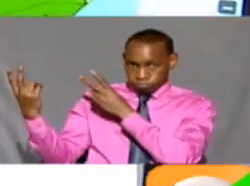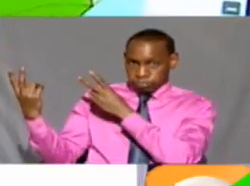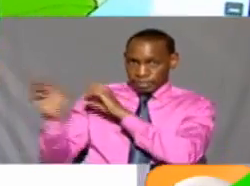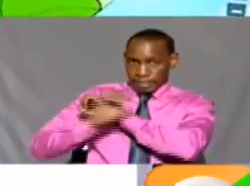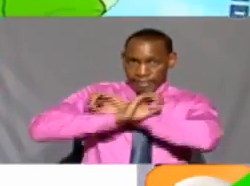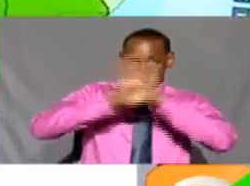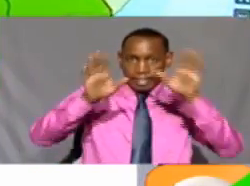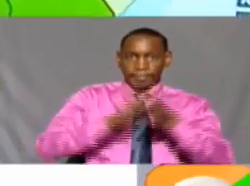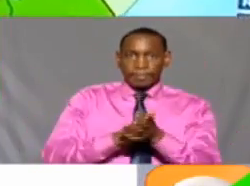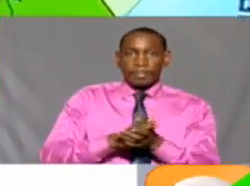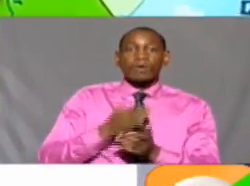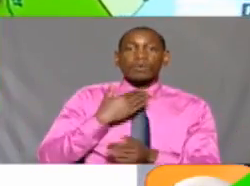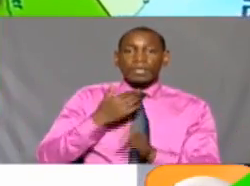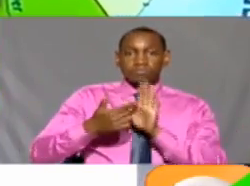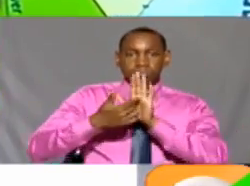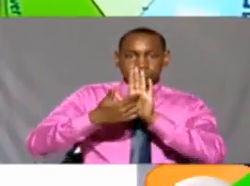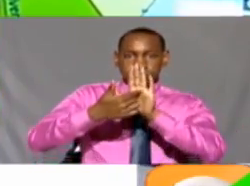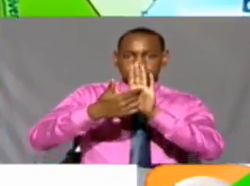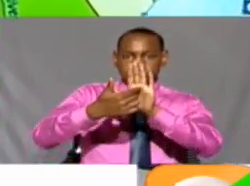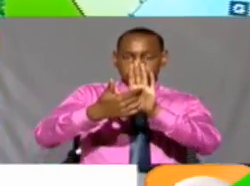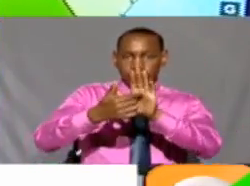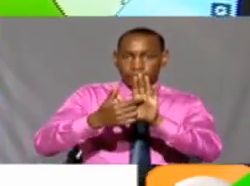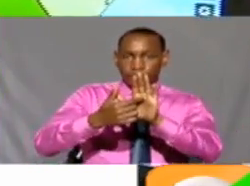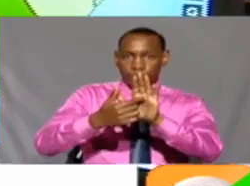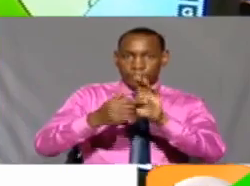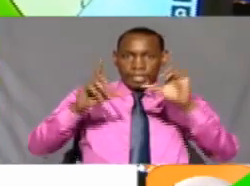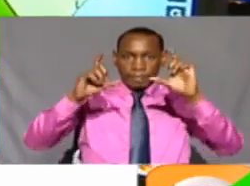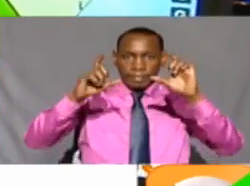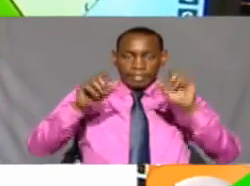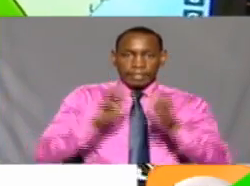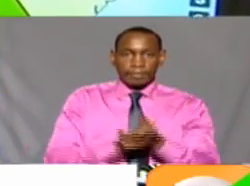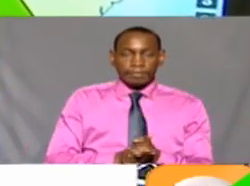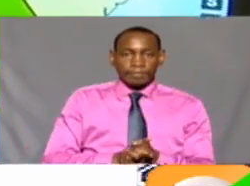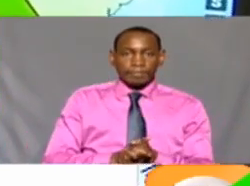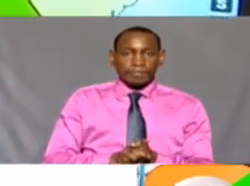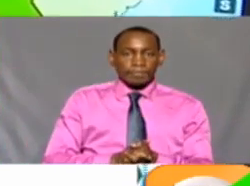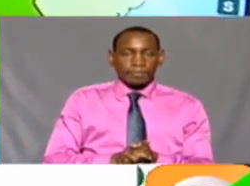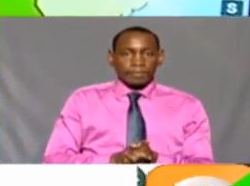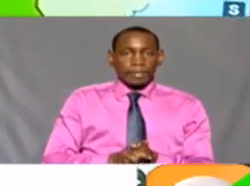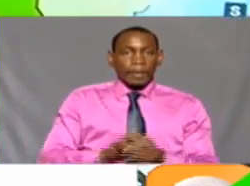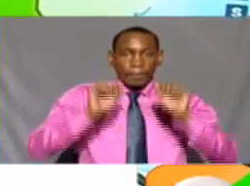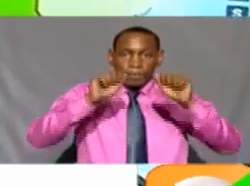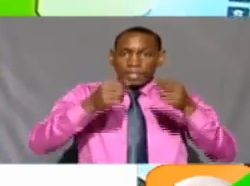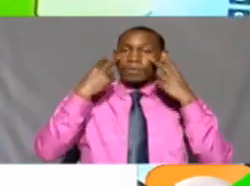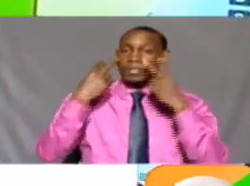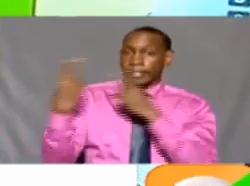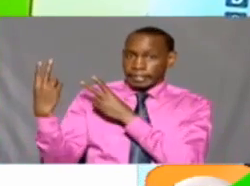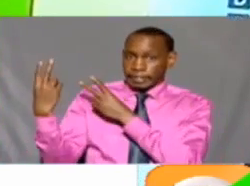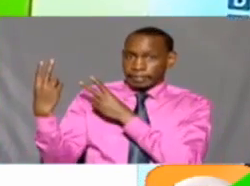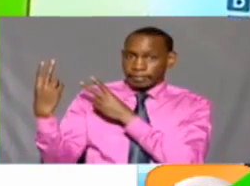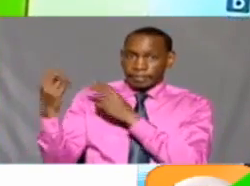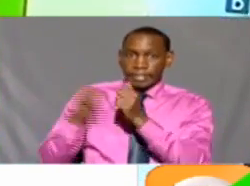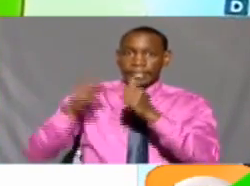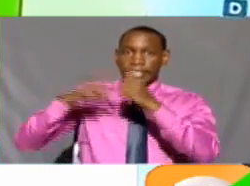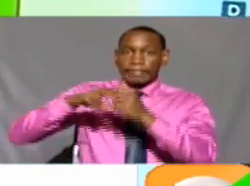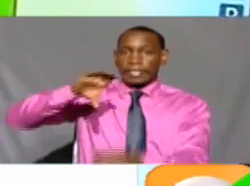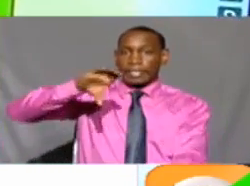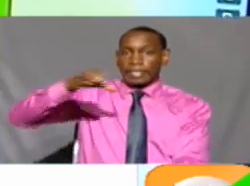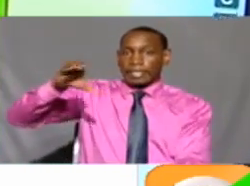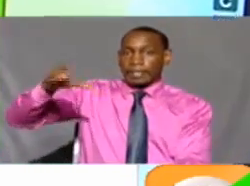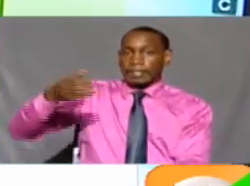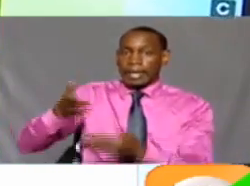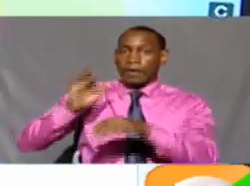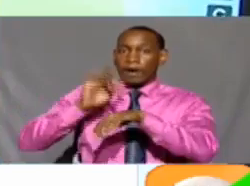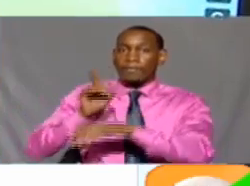clearly. Let's try and zoom into this picture. And I've also zoomed it in here for you to see. 17 counties